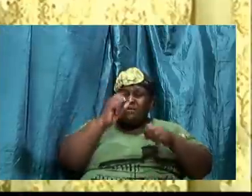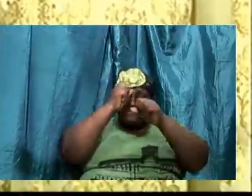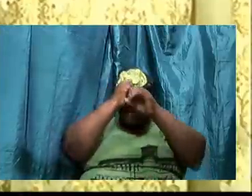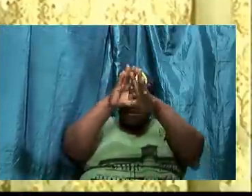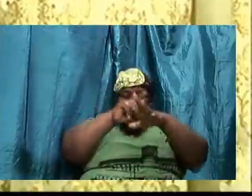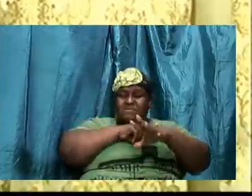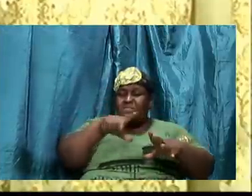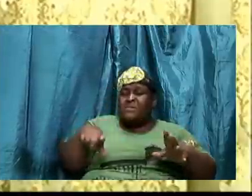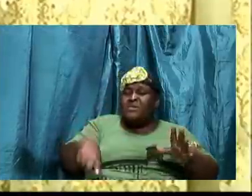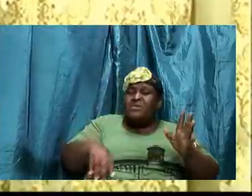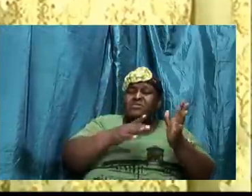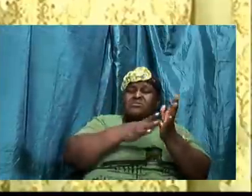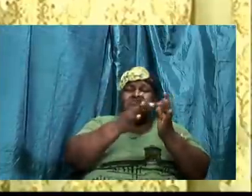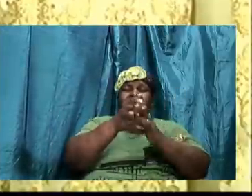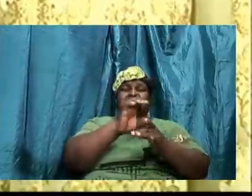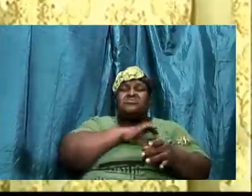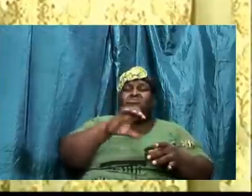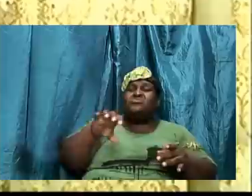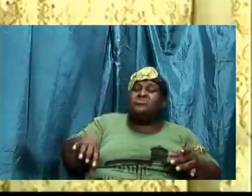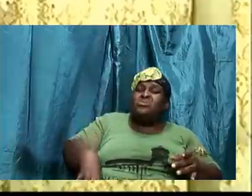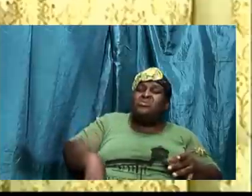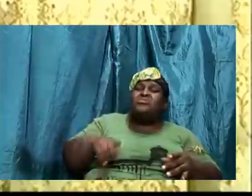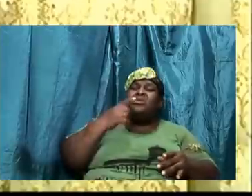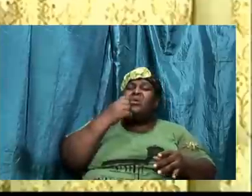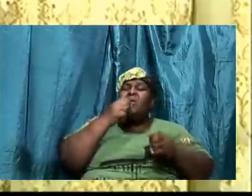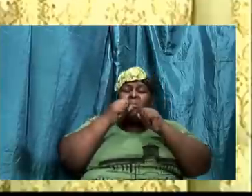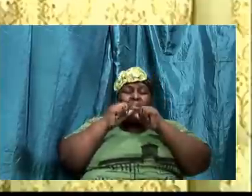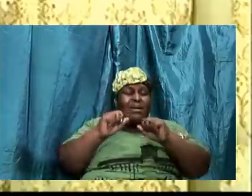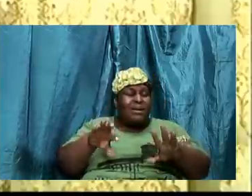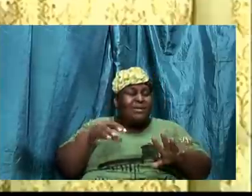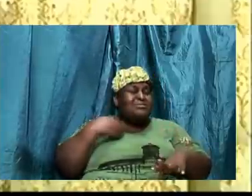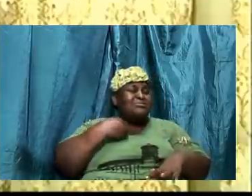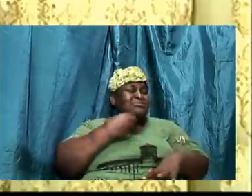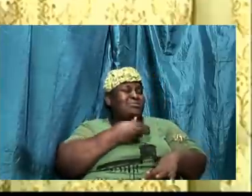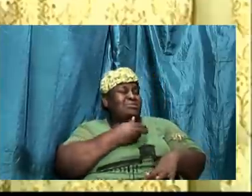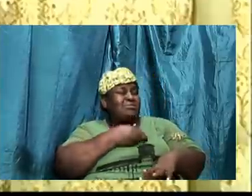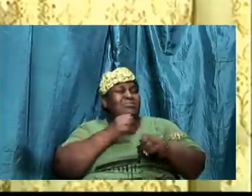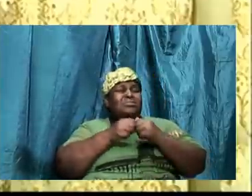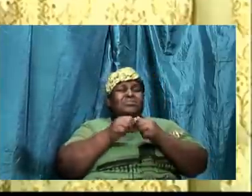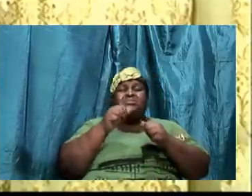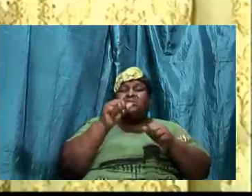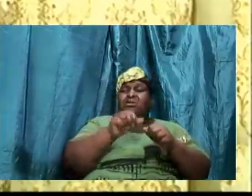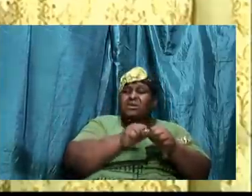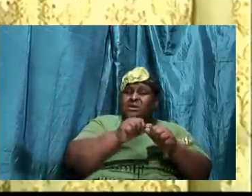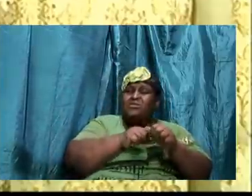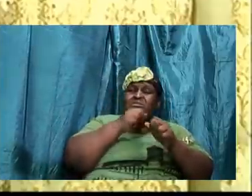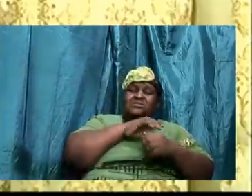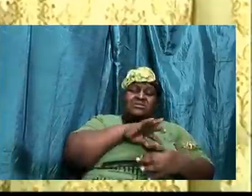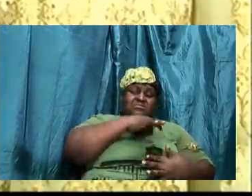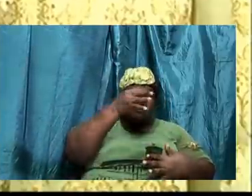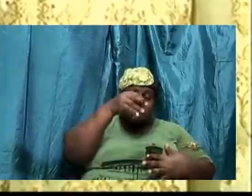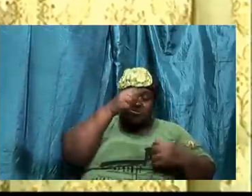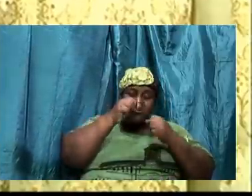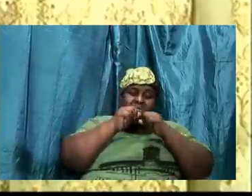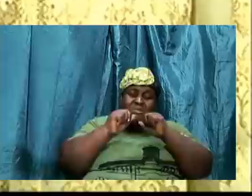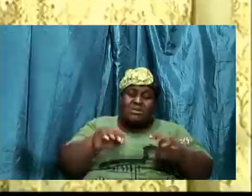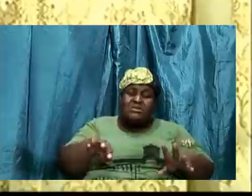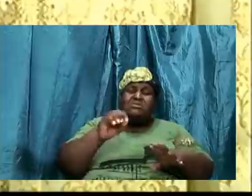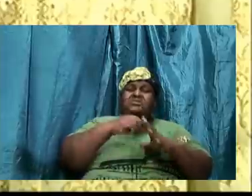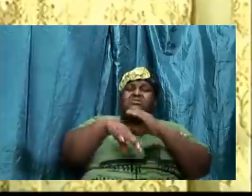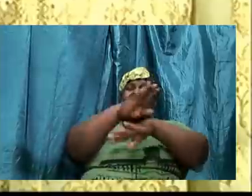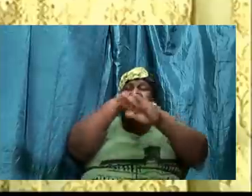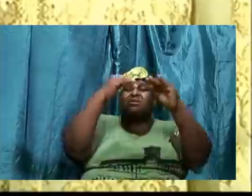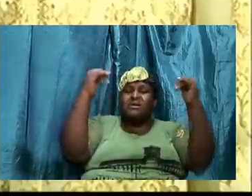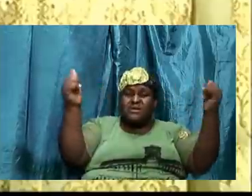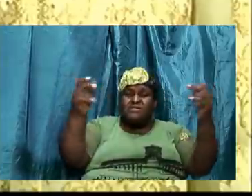Lord Jesus Christ, who has blessed us with every spiritual blessing in heavenly realms